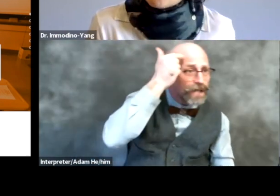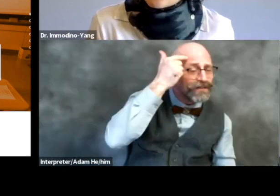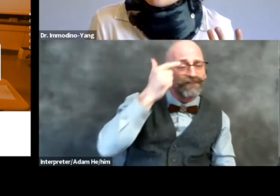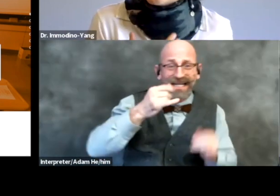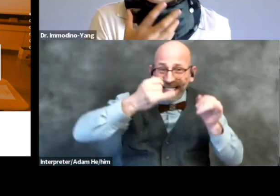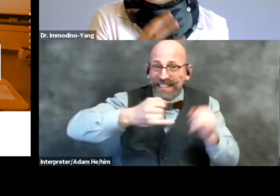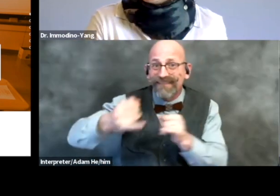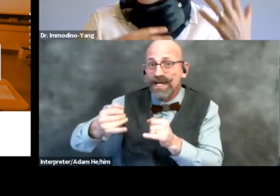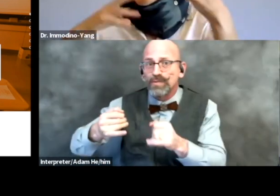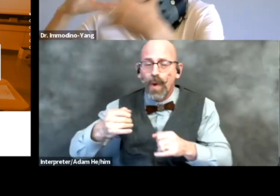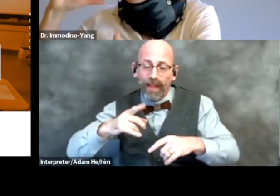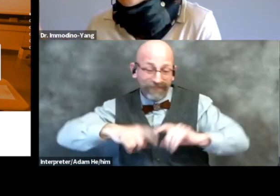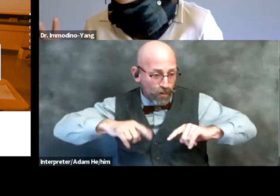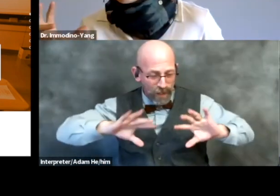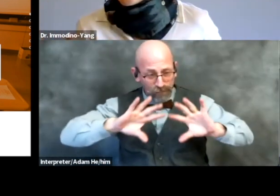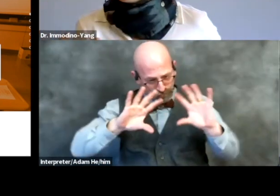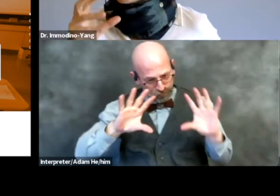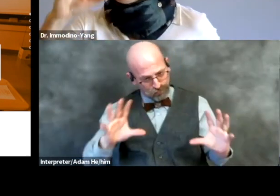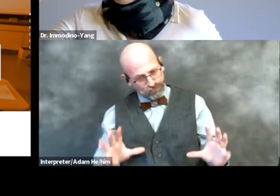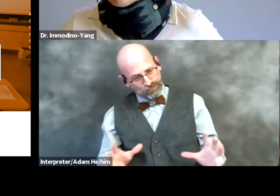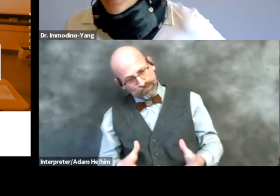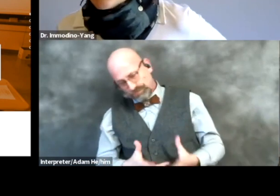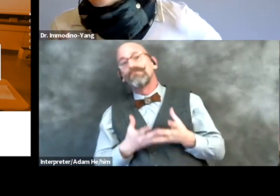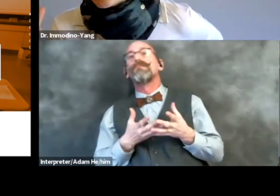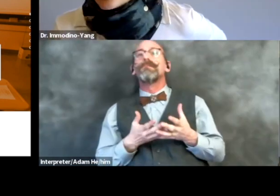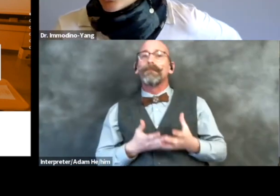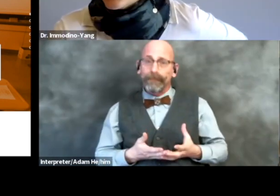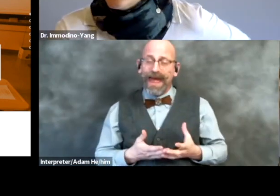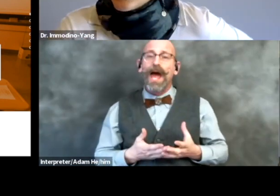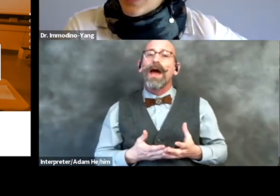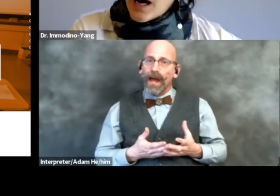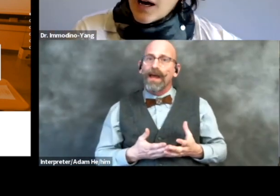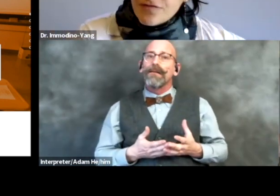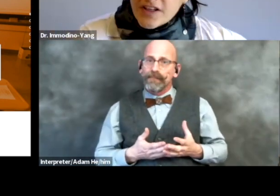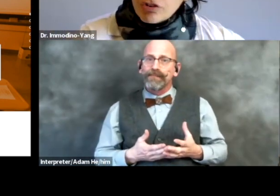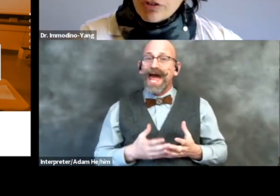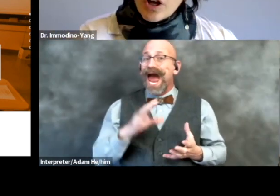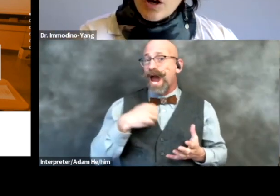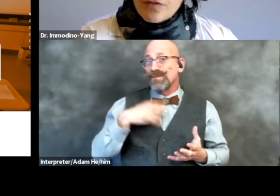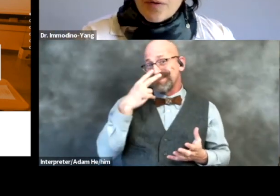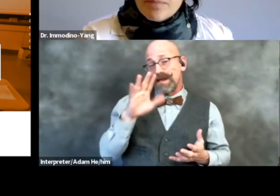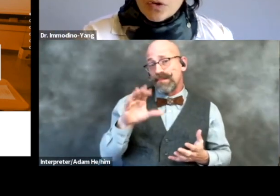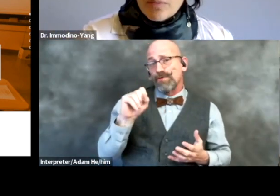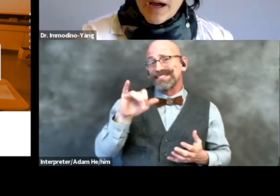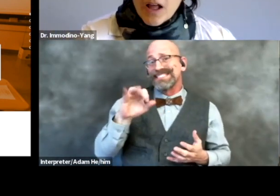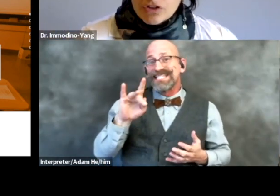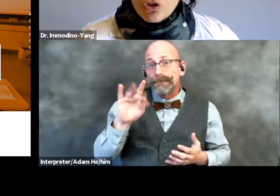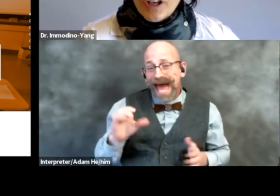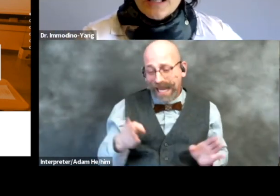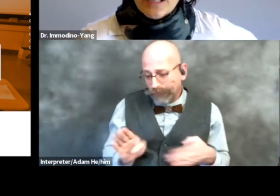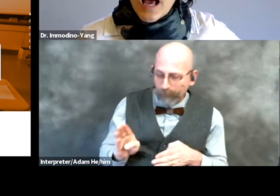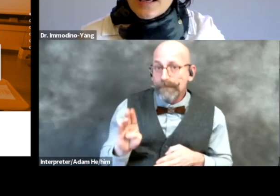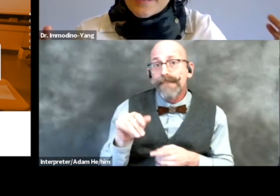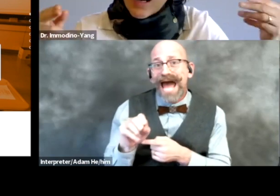in those ways of making meaning, and systematic biases or features of the